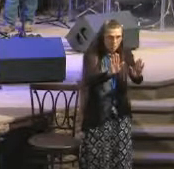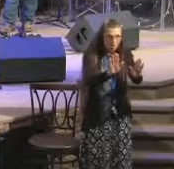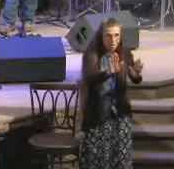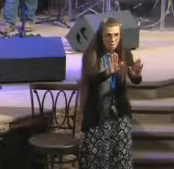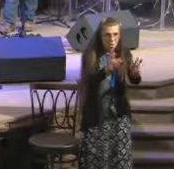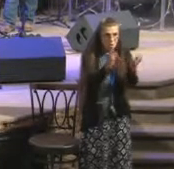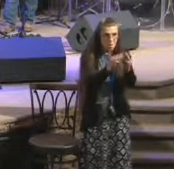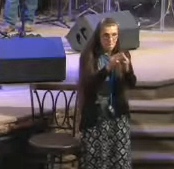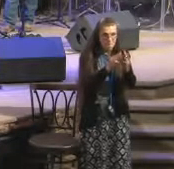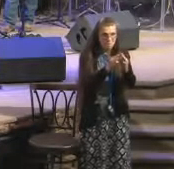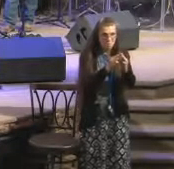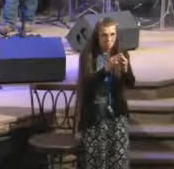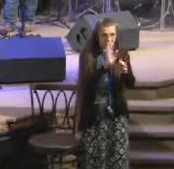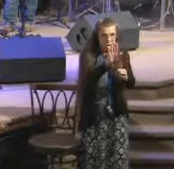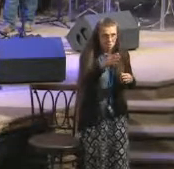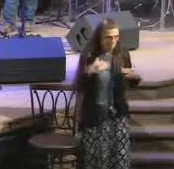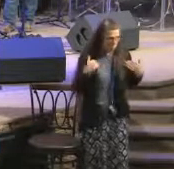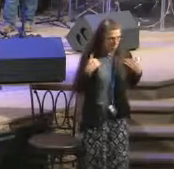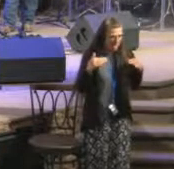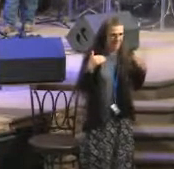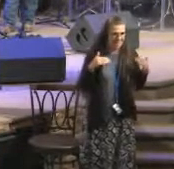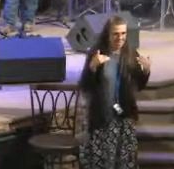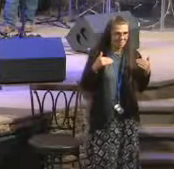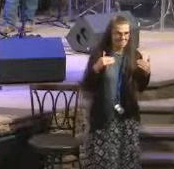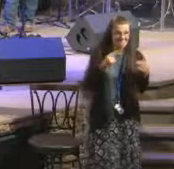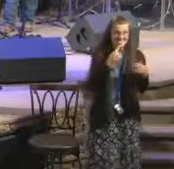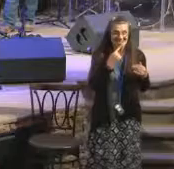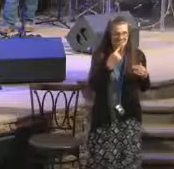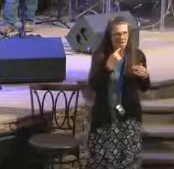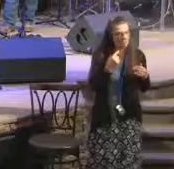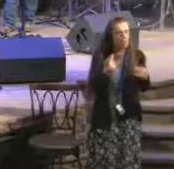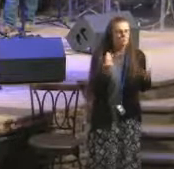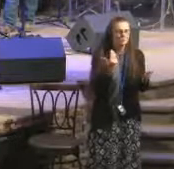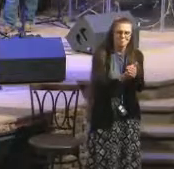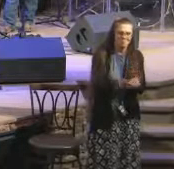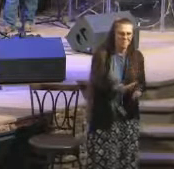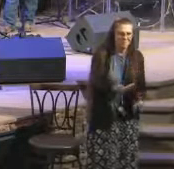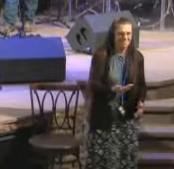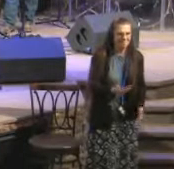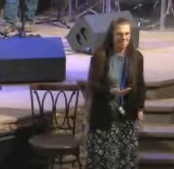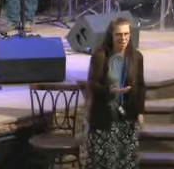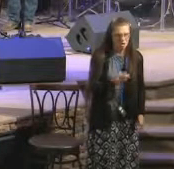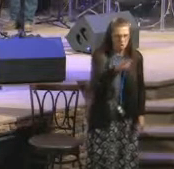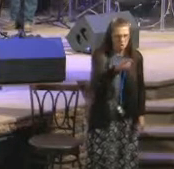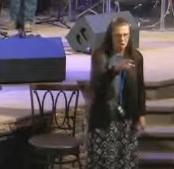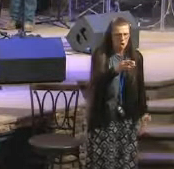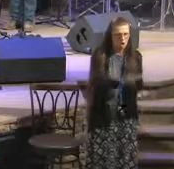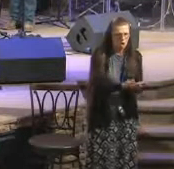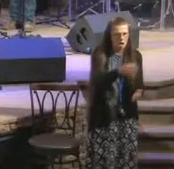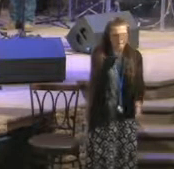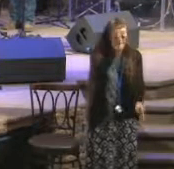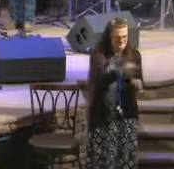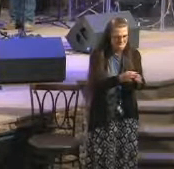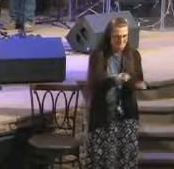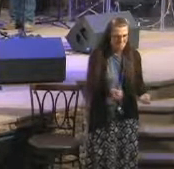your ministry and your action and say, well done, good and faithful servant.